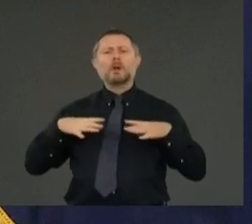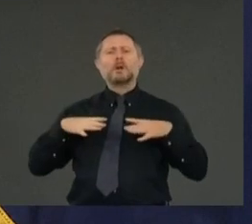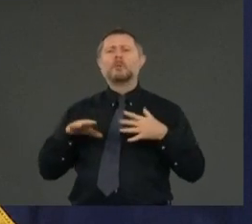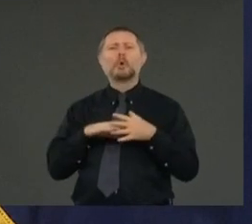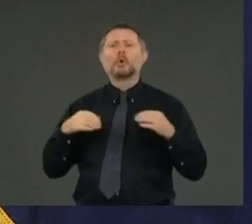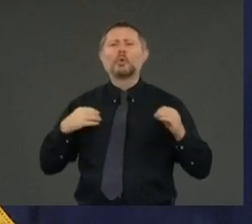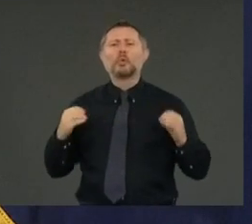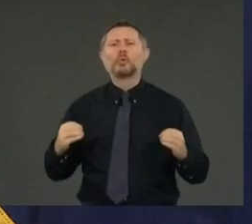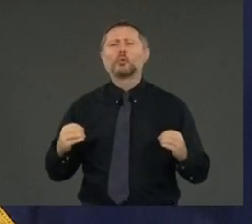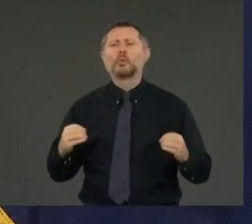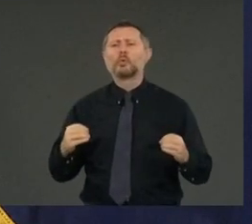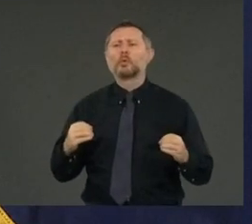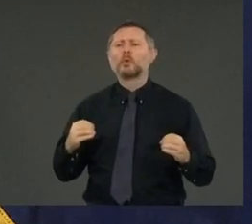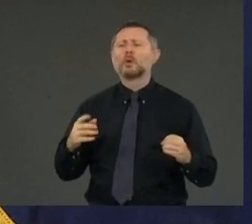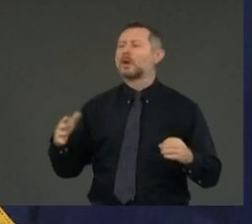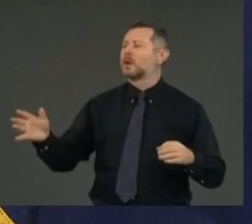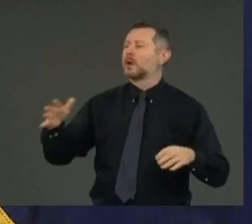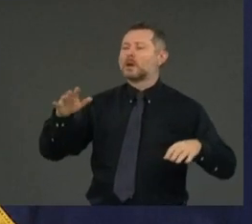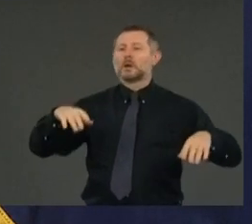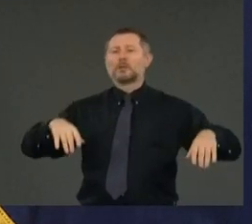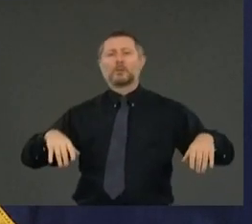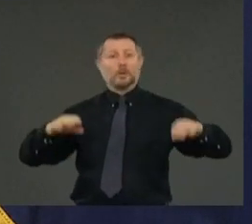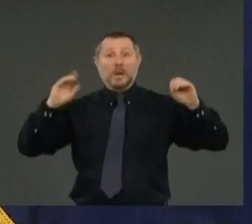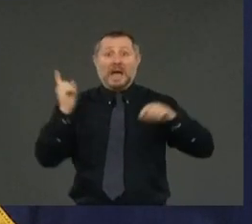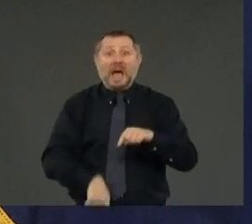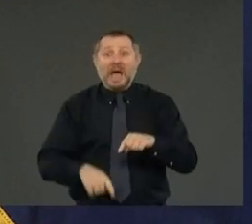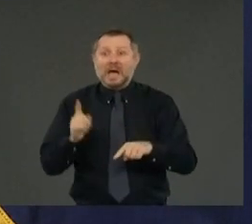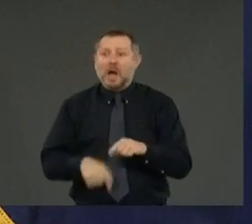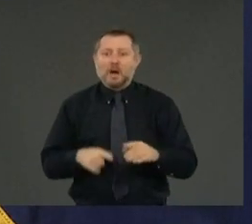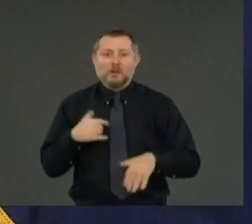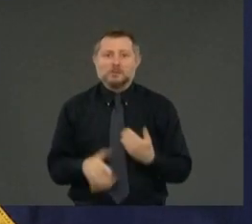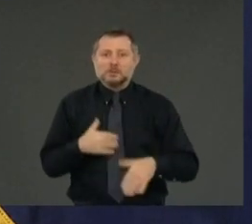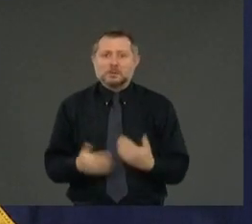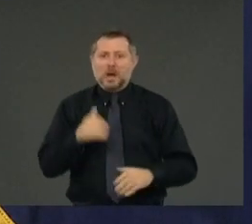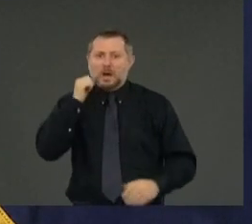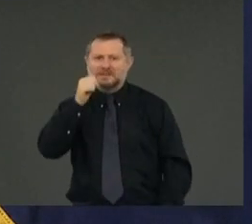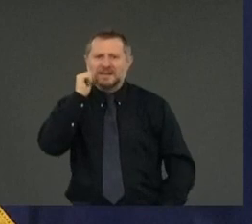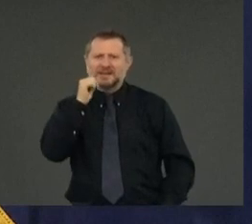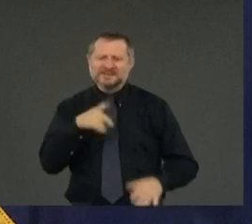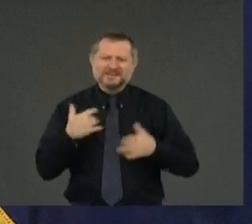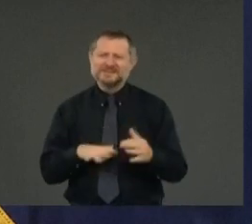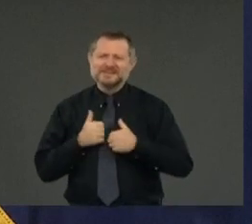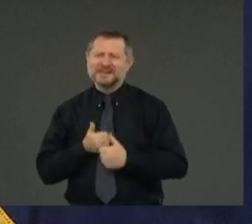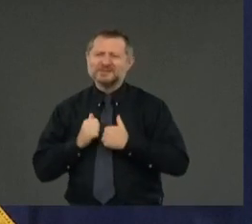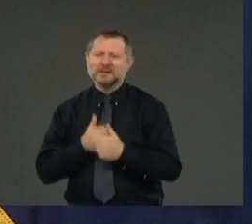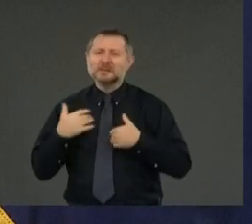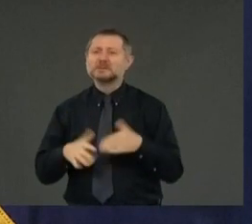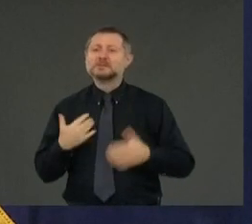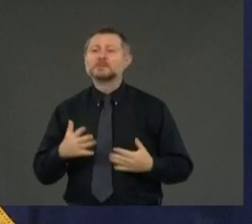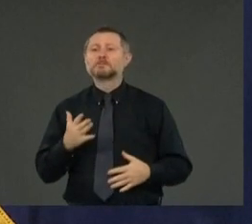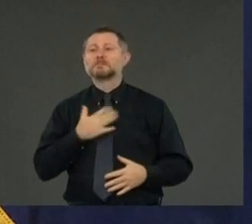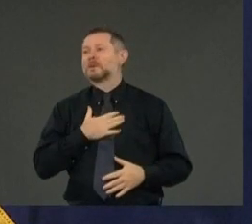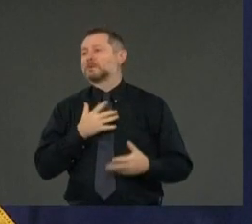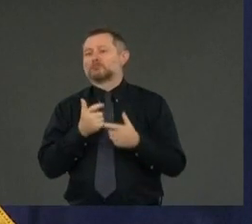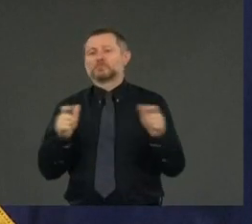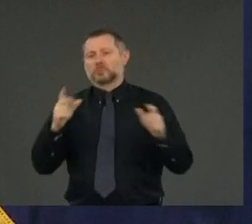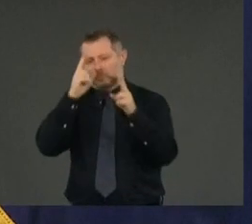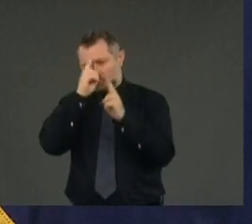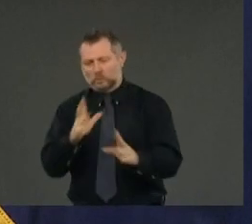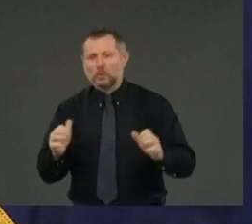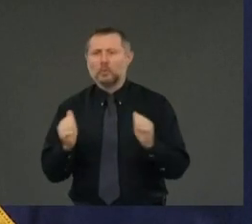relax. Every moment had a new challenge. And it was just my honor to work with them through